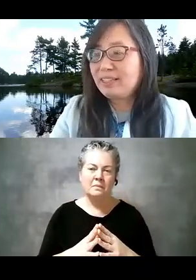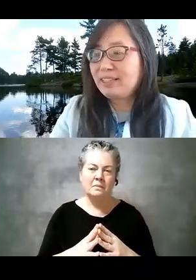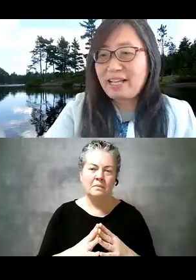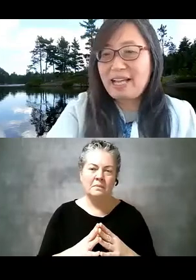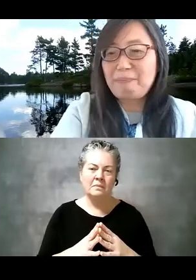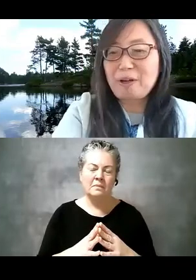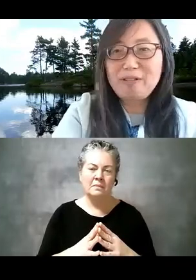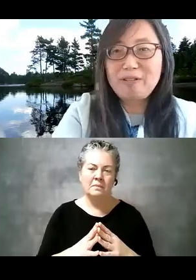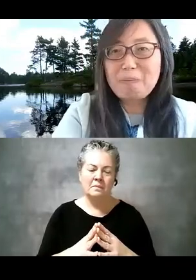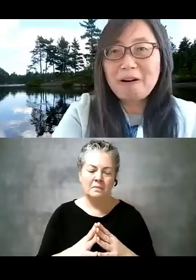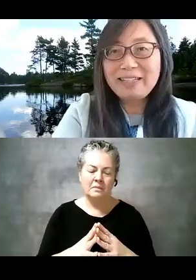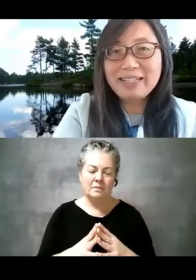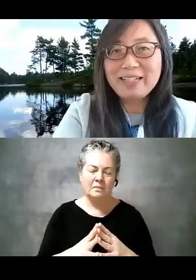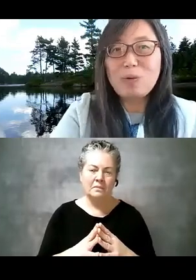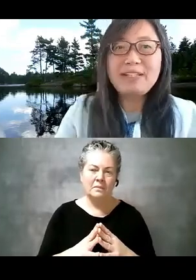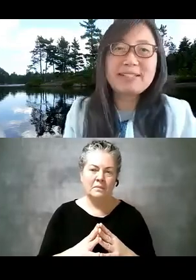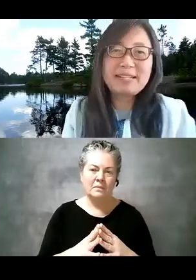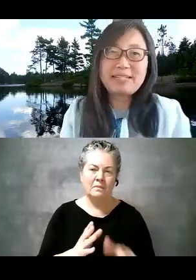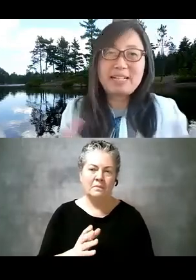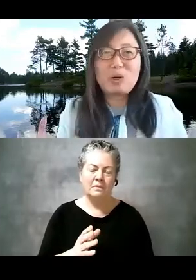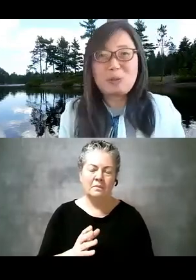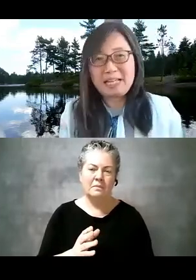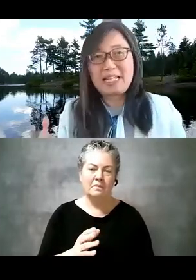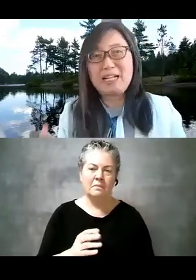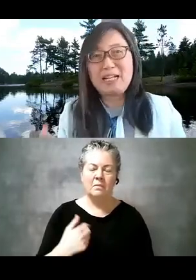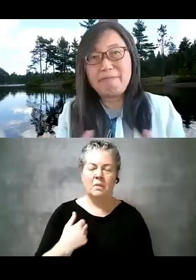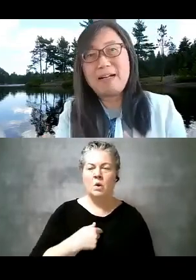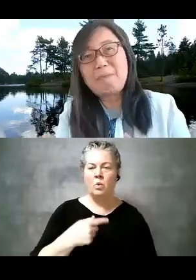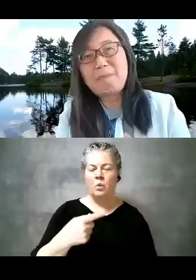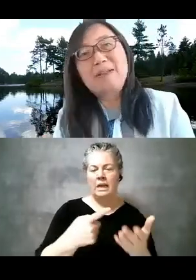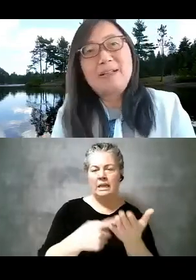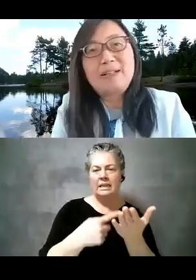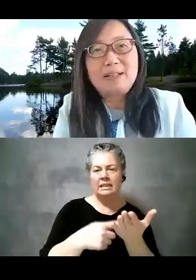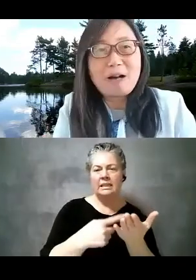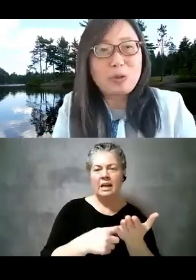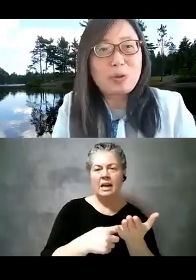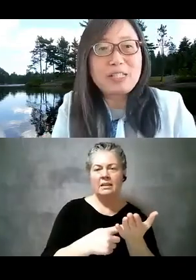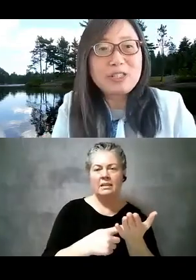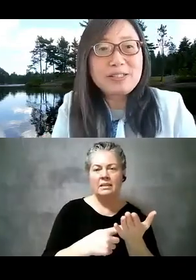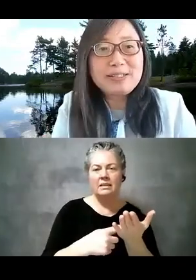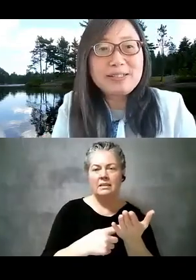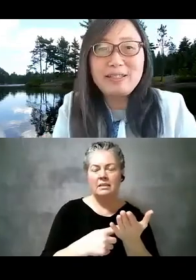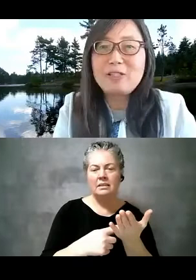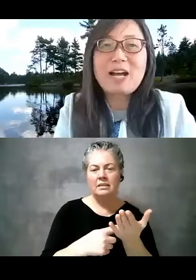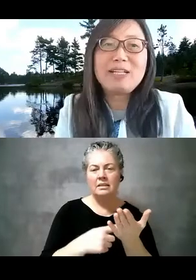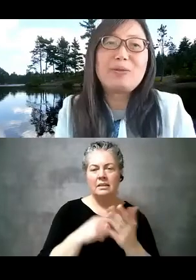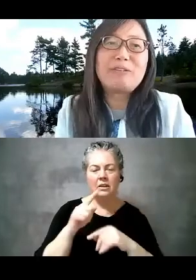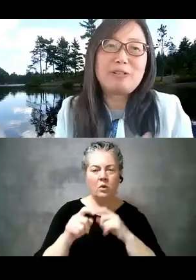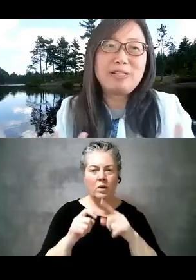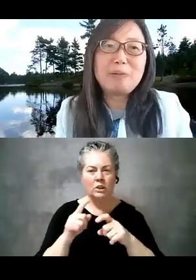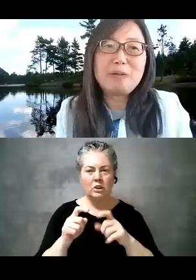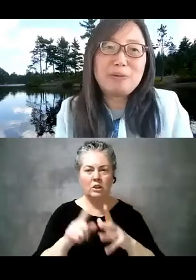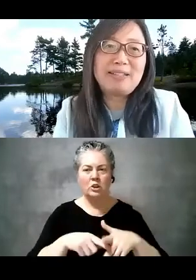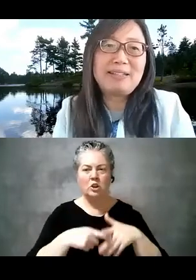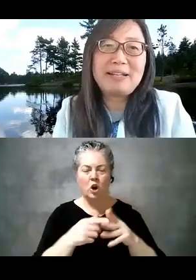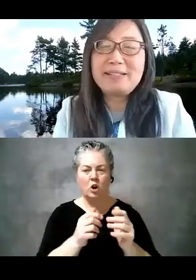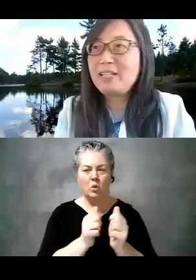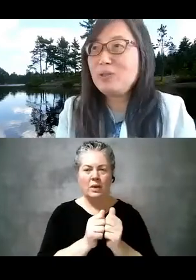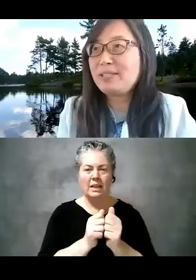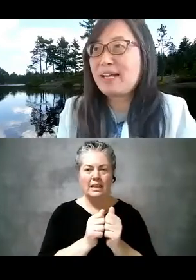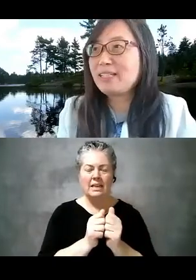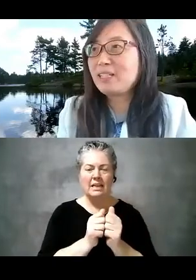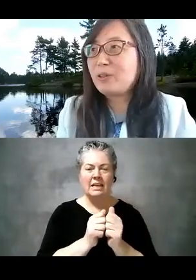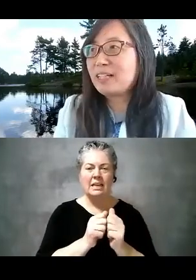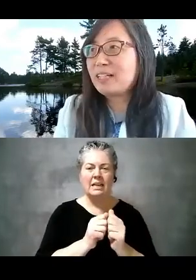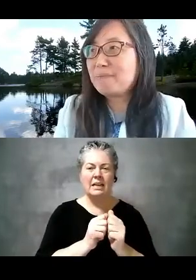in the overview part, we discussed a whole set of causal questions, starting with a very simple one. Does the